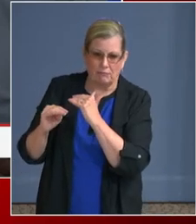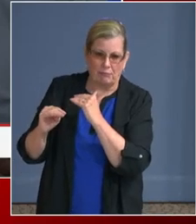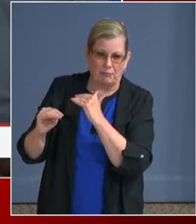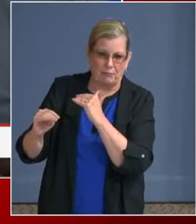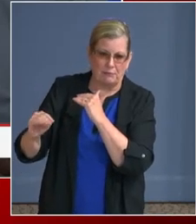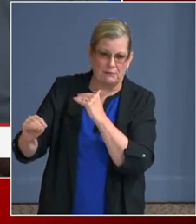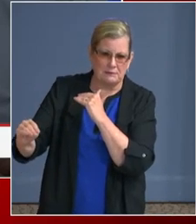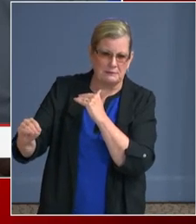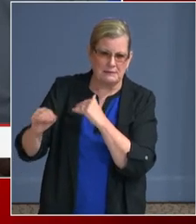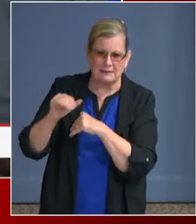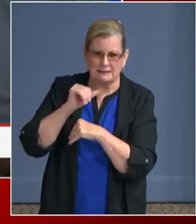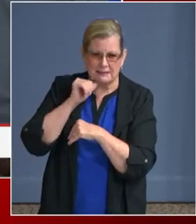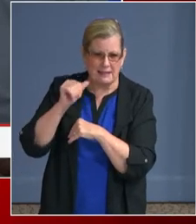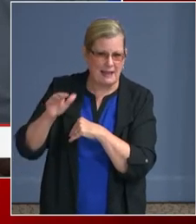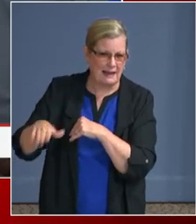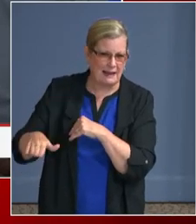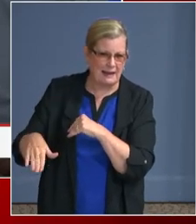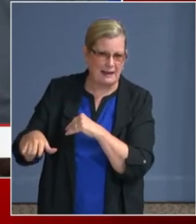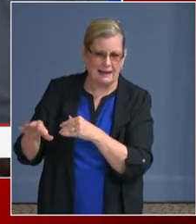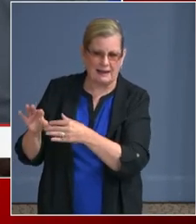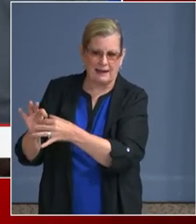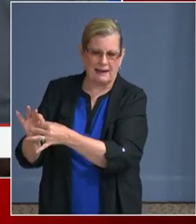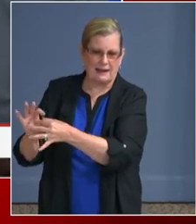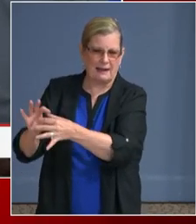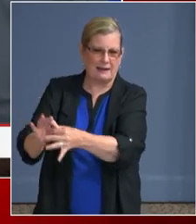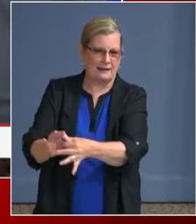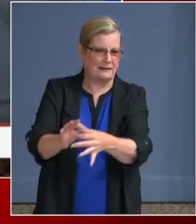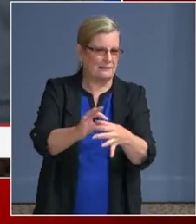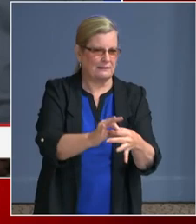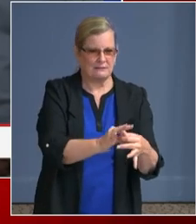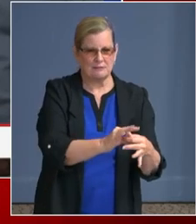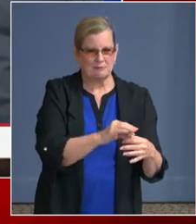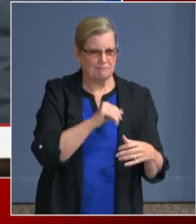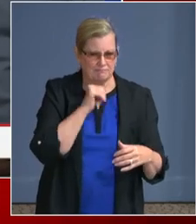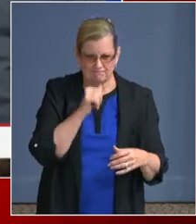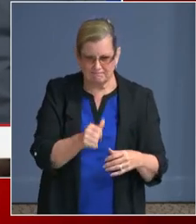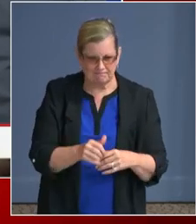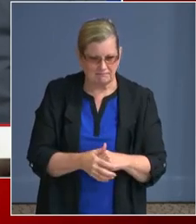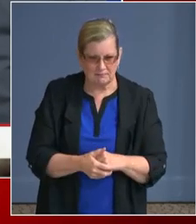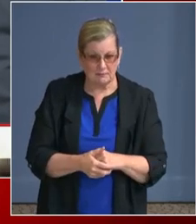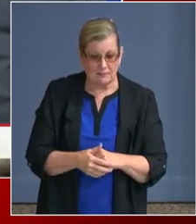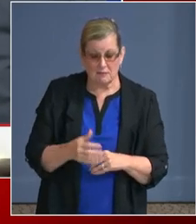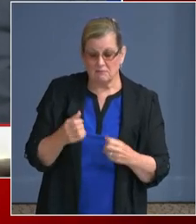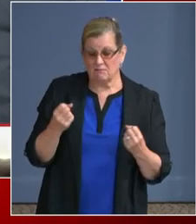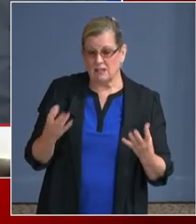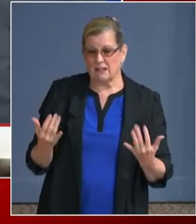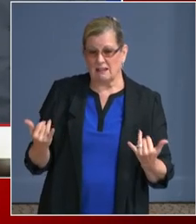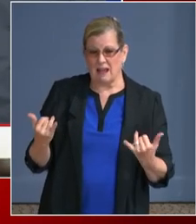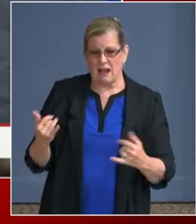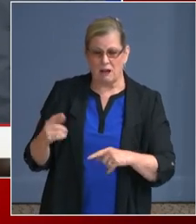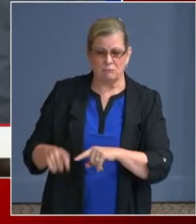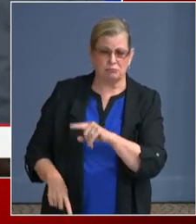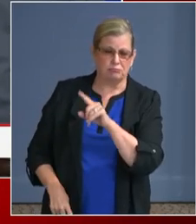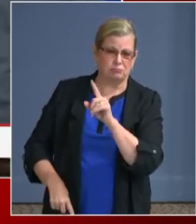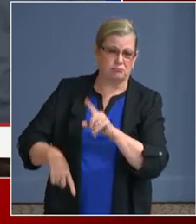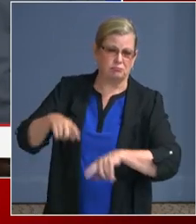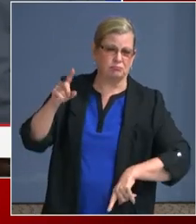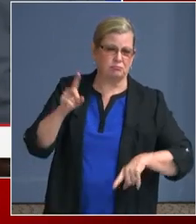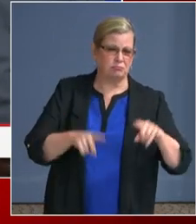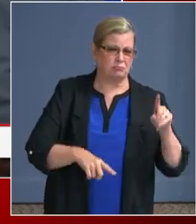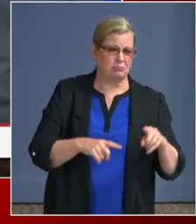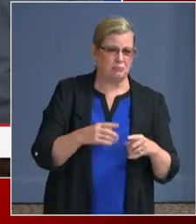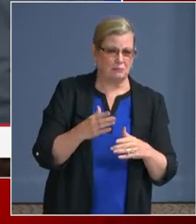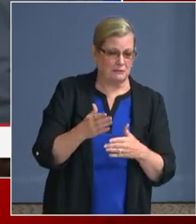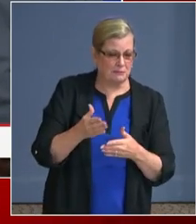are not yet connected to each other, which means that we still have moderate community transmission.